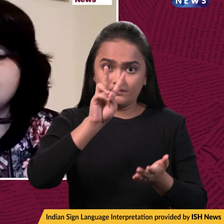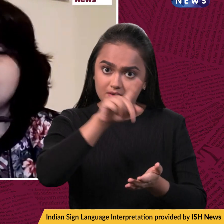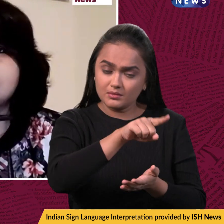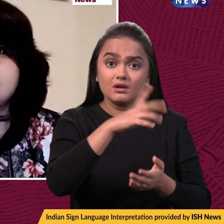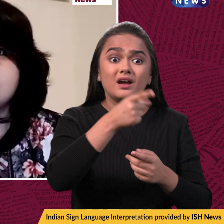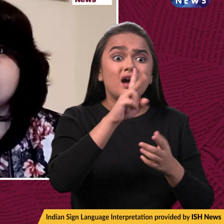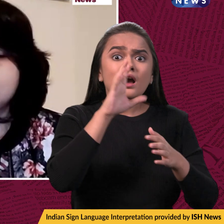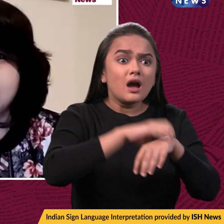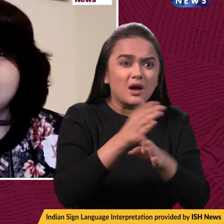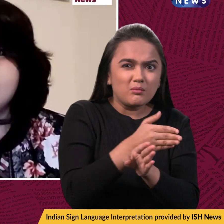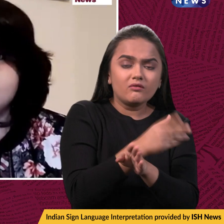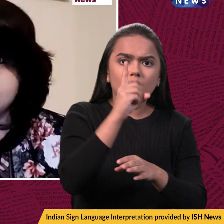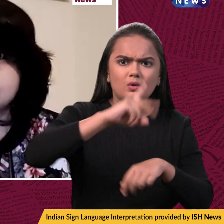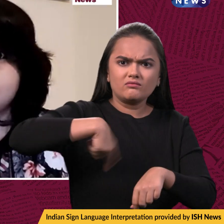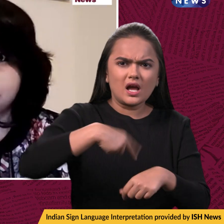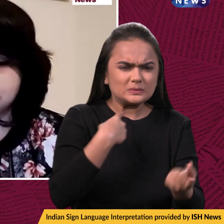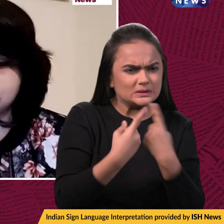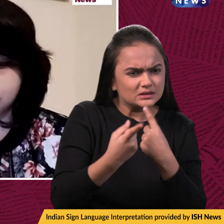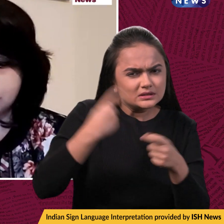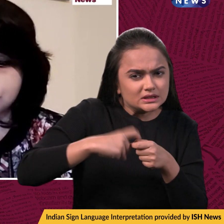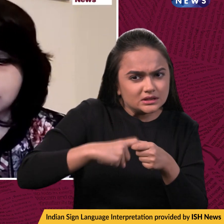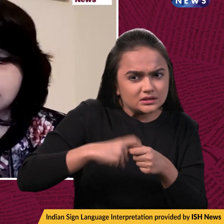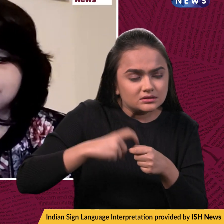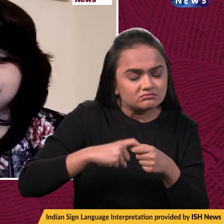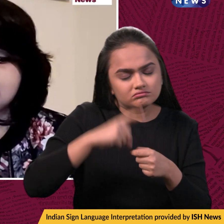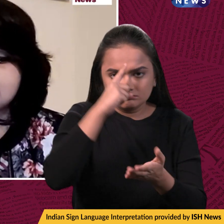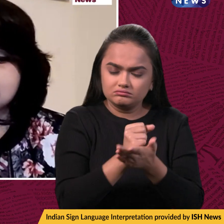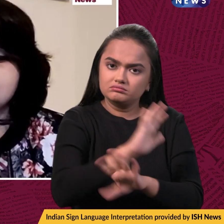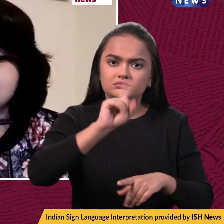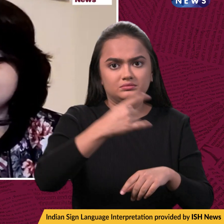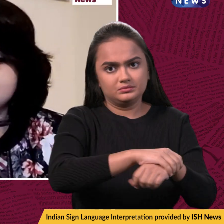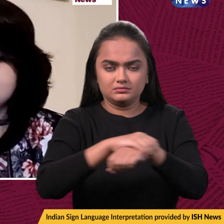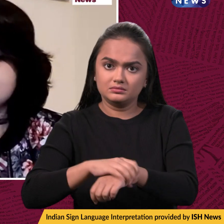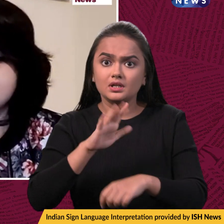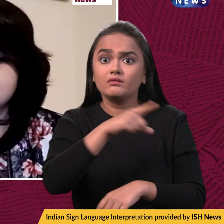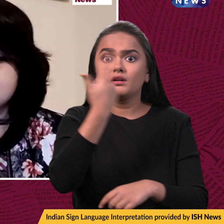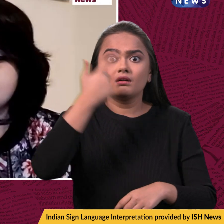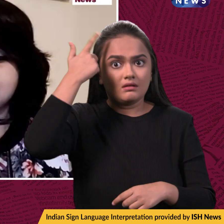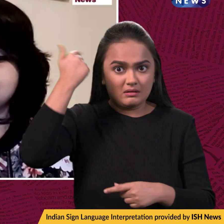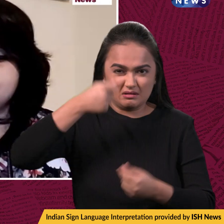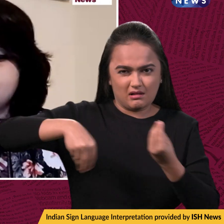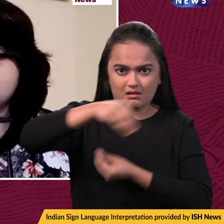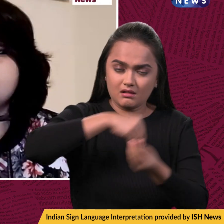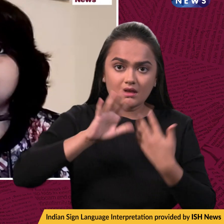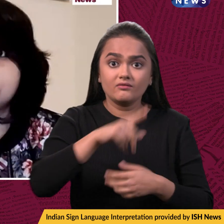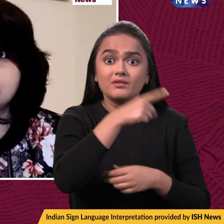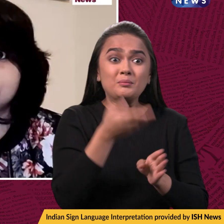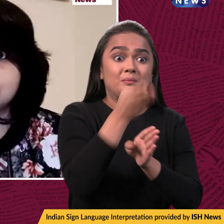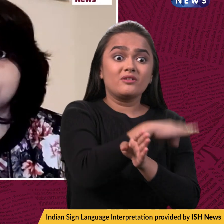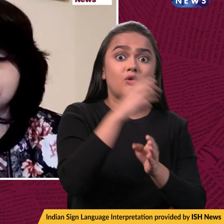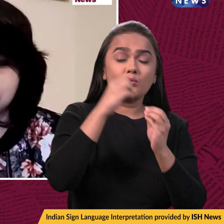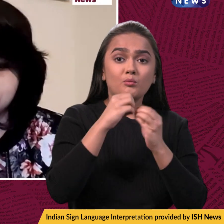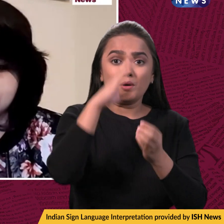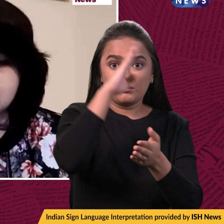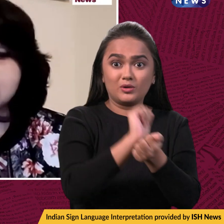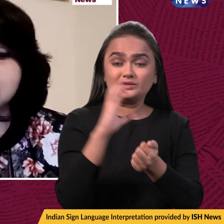November after nearly 12 hours of interrogation. He faced extortion charges after former Mumbai Police